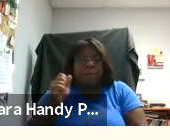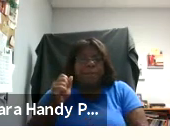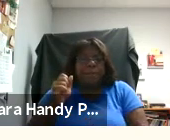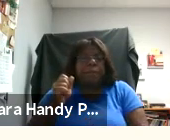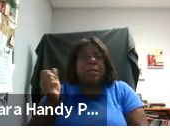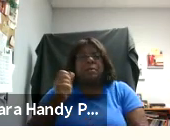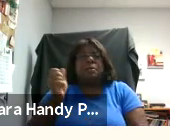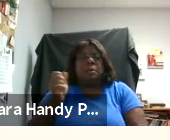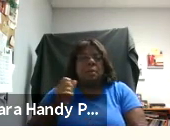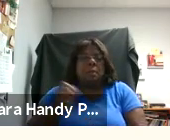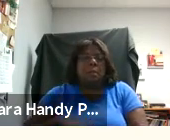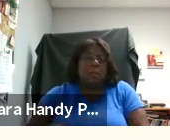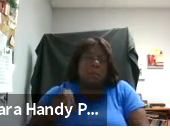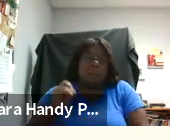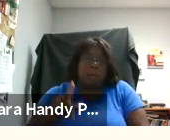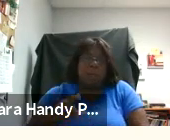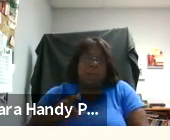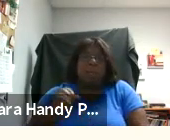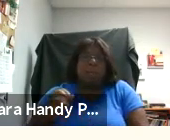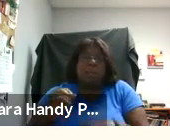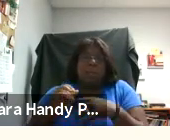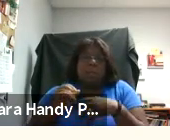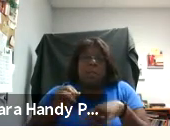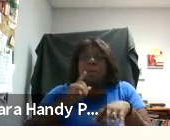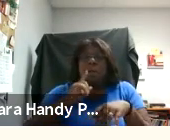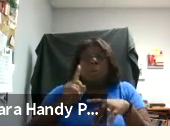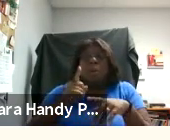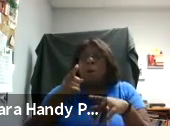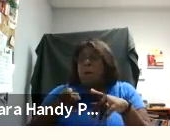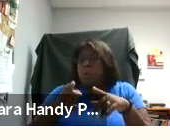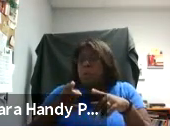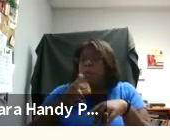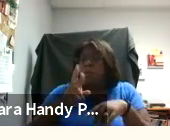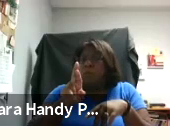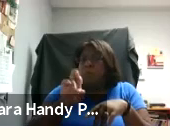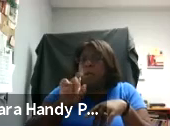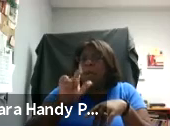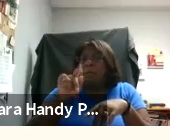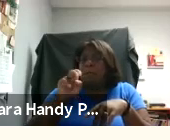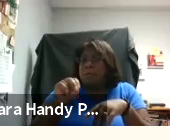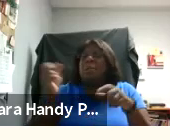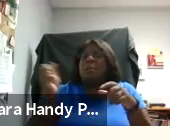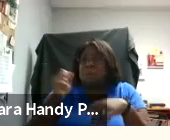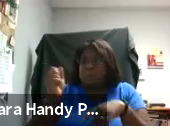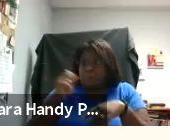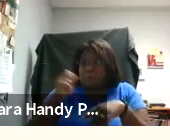Yes, sure. At the risk of ticking off. Where are you on the reallocations? Yeah.